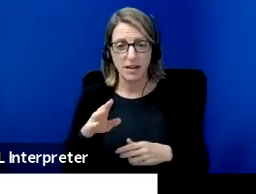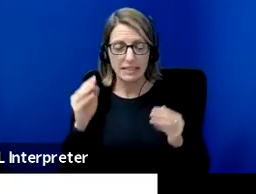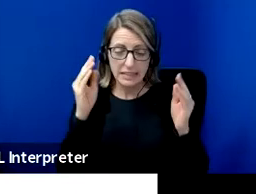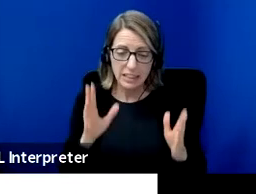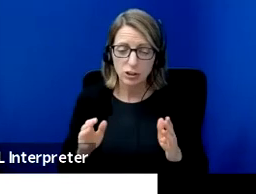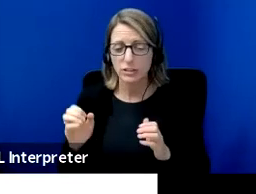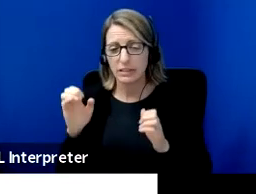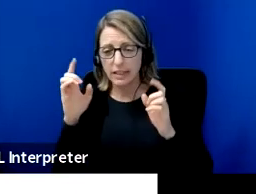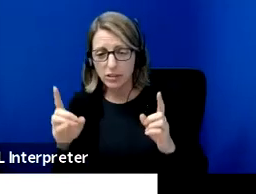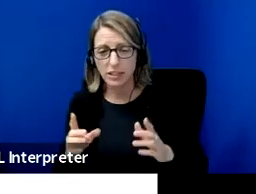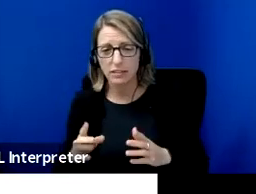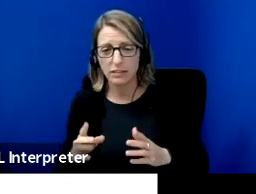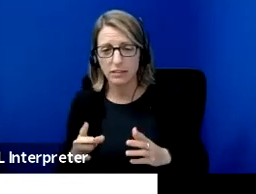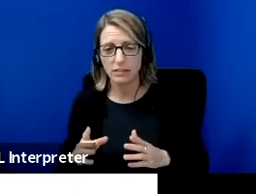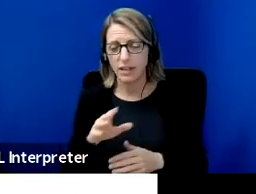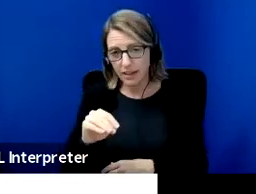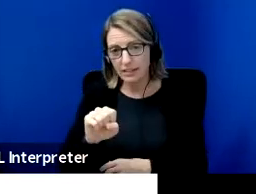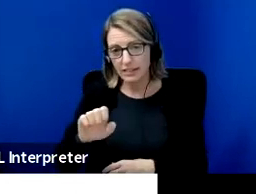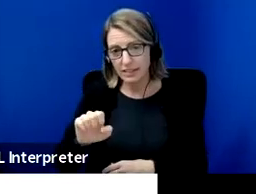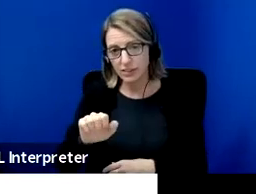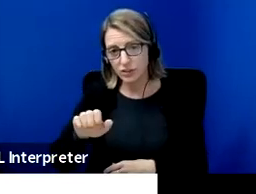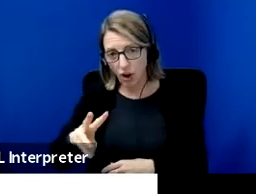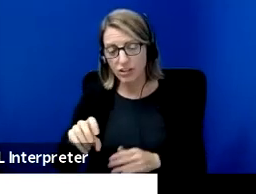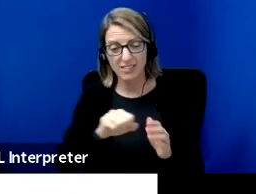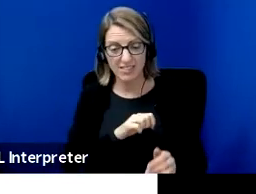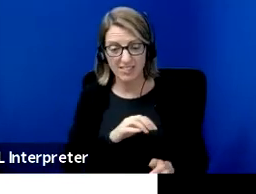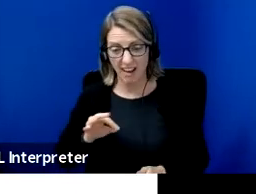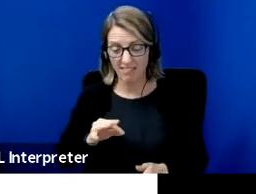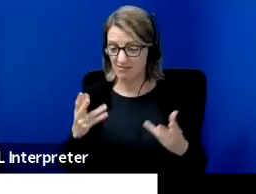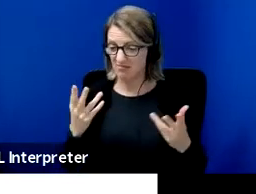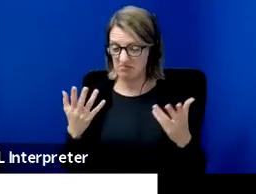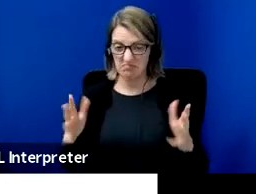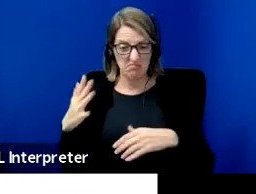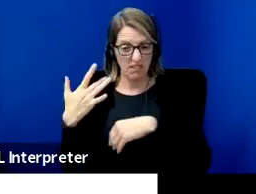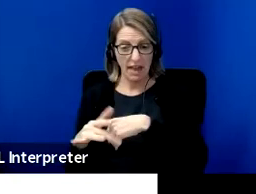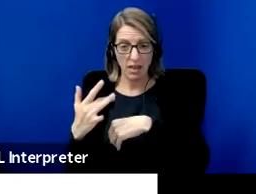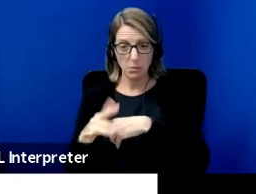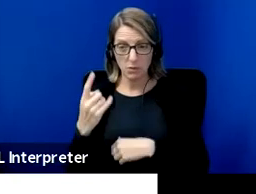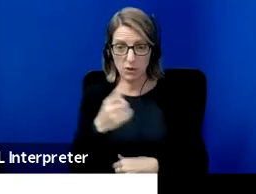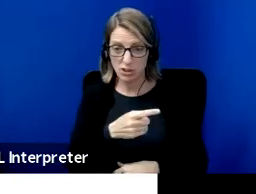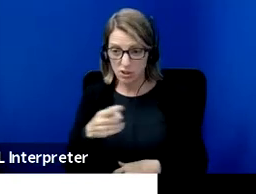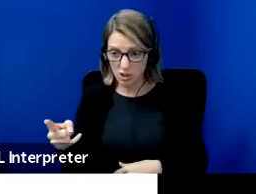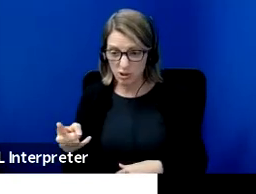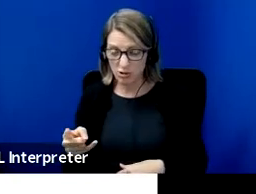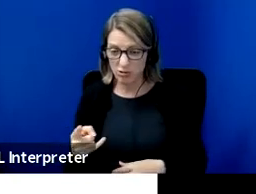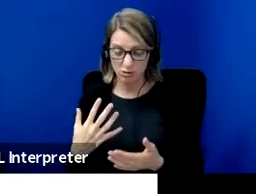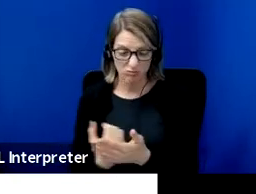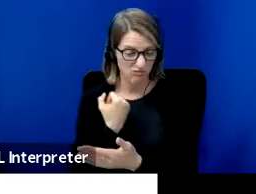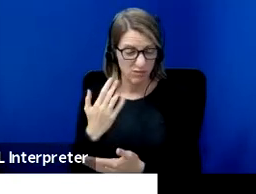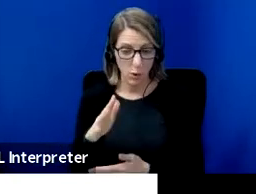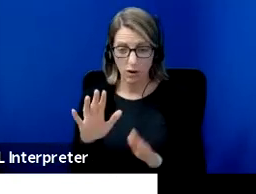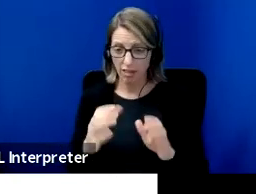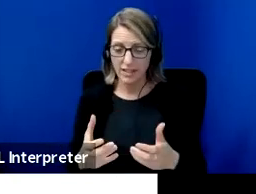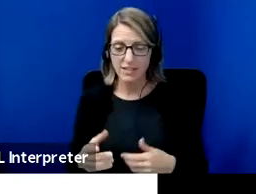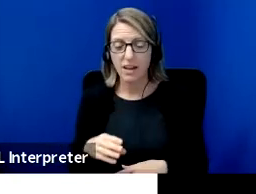educators and Seesaw staff that are available to use for you in your Seesaw class. The free version and the